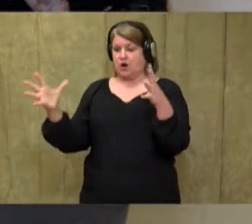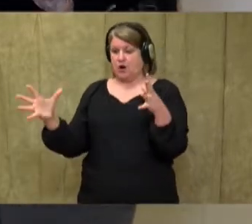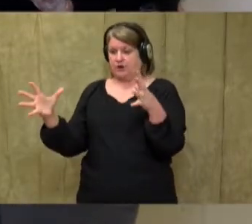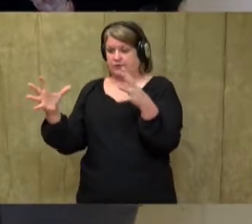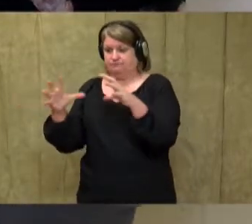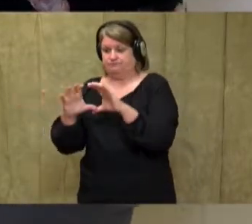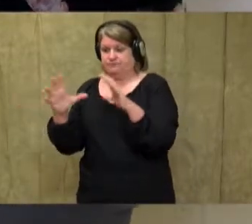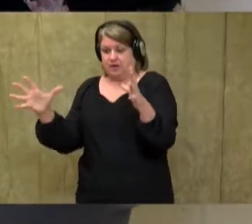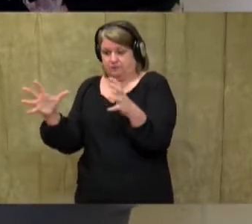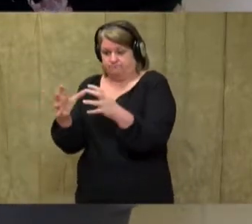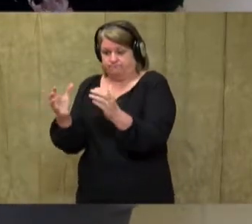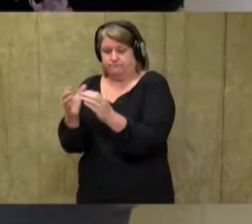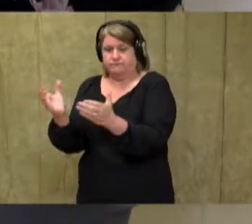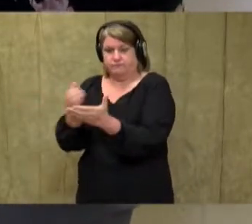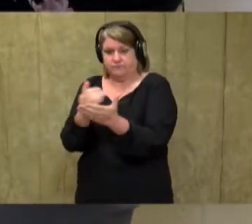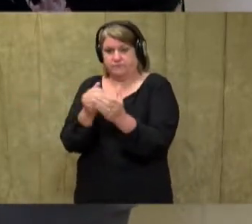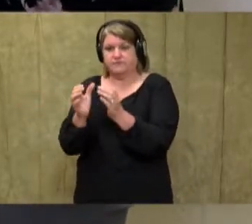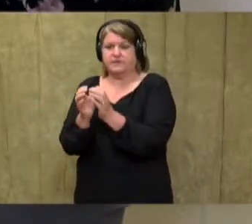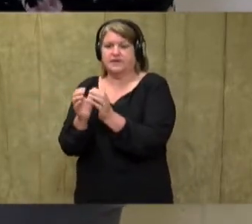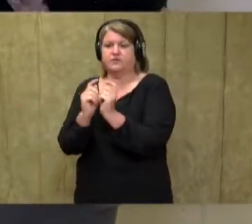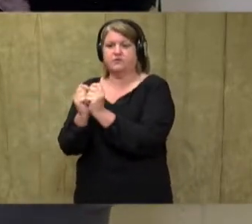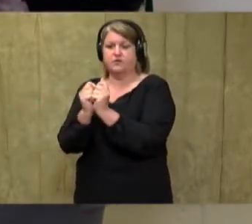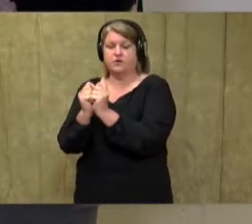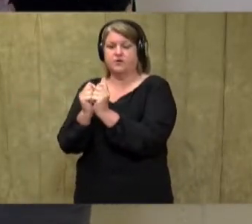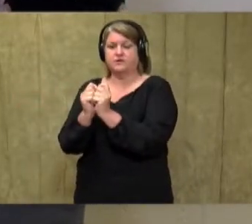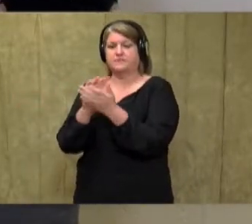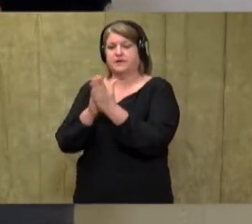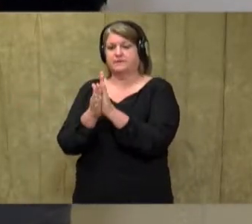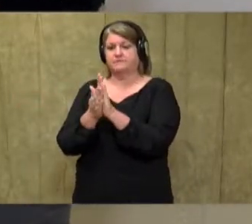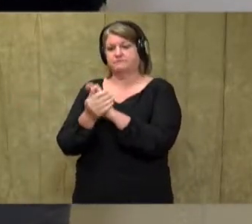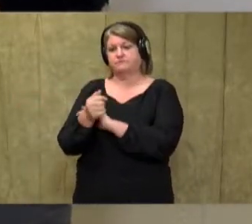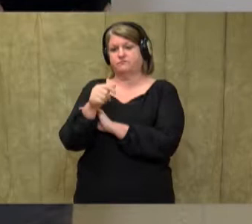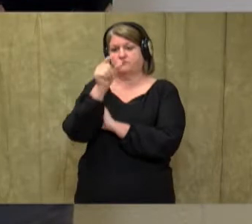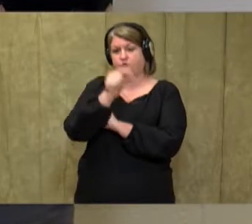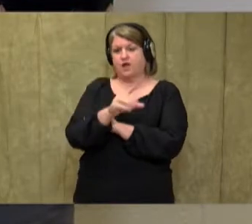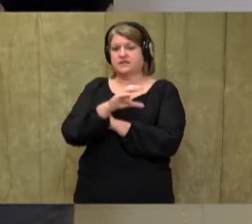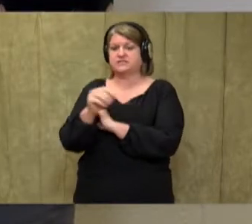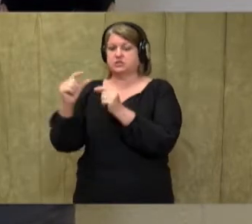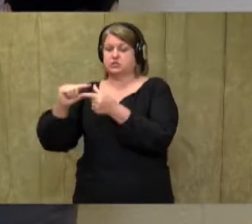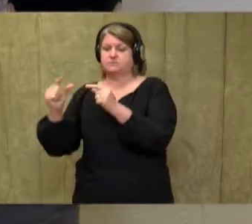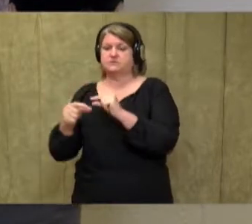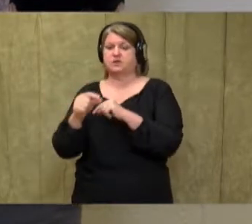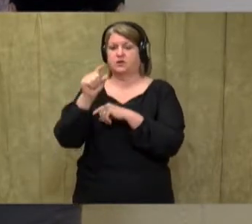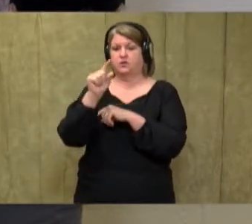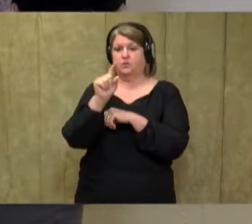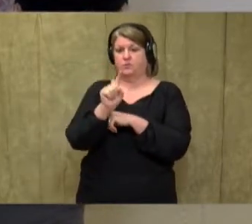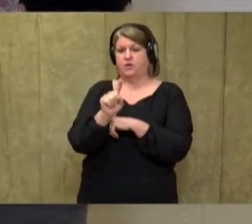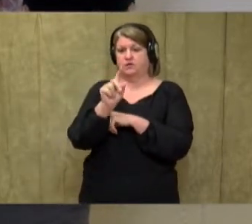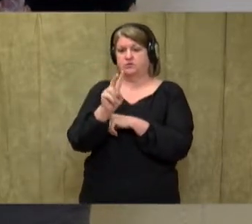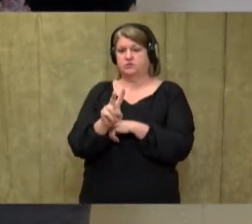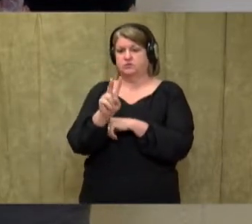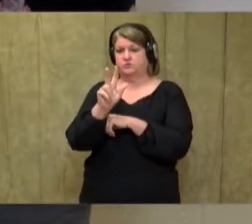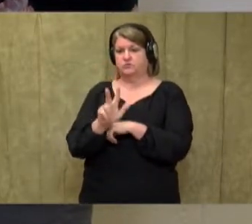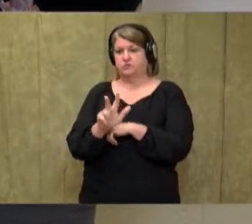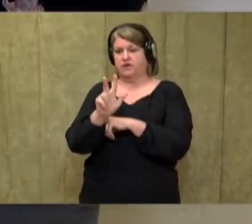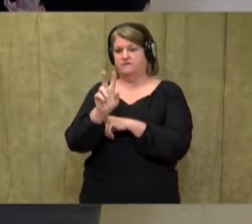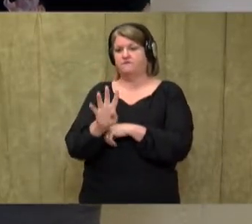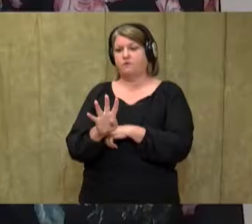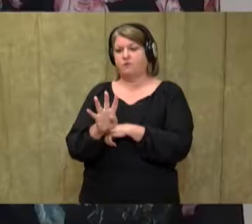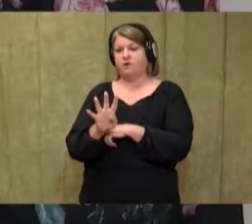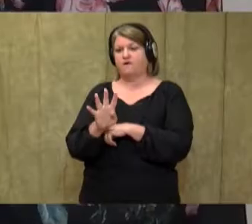into a rod and some cubes. Ready? 1, 2, 3,